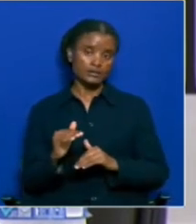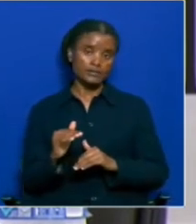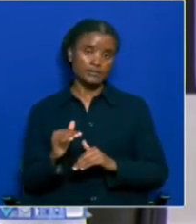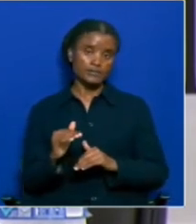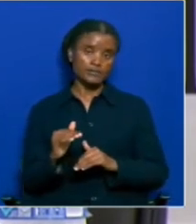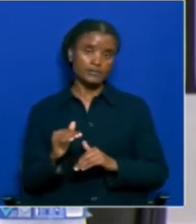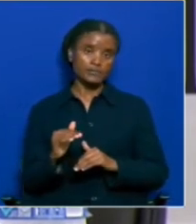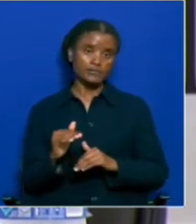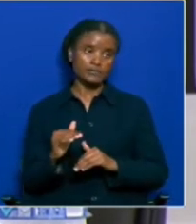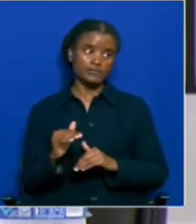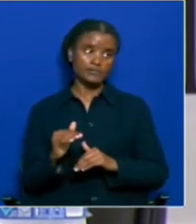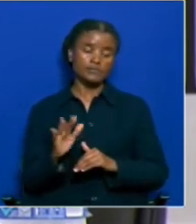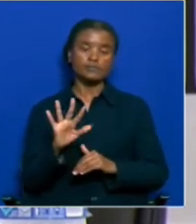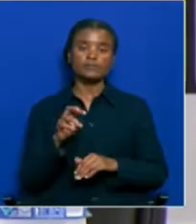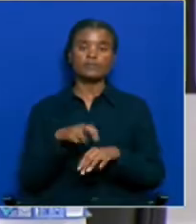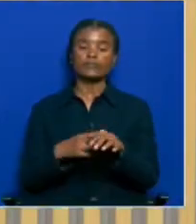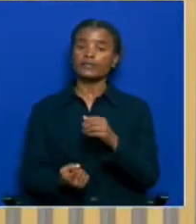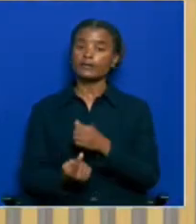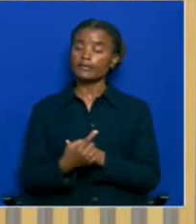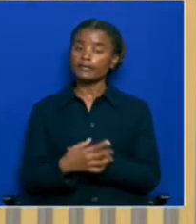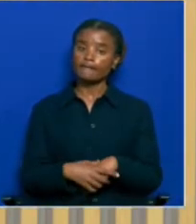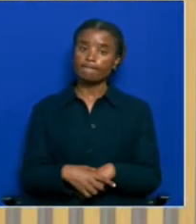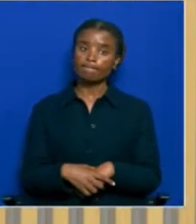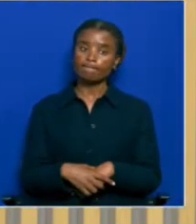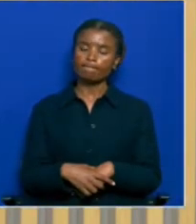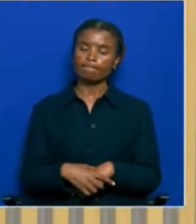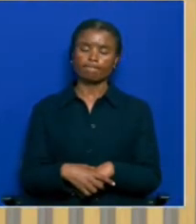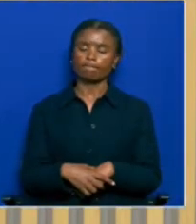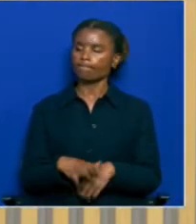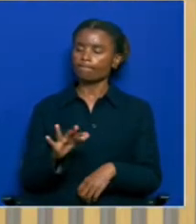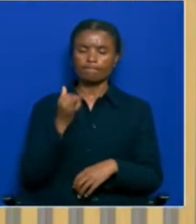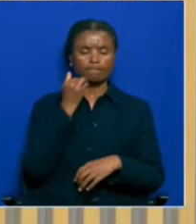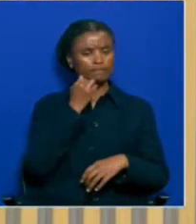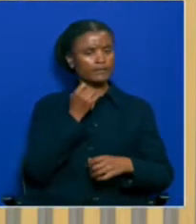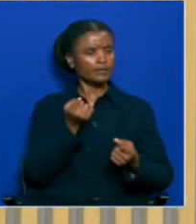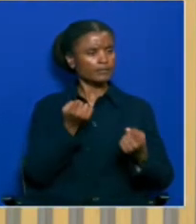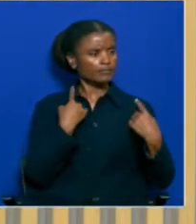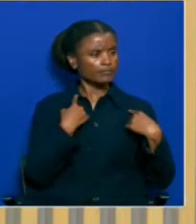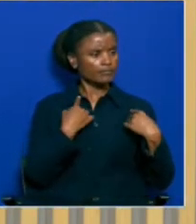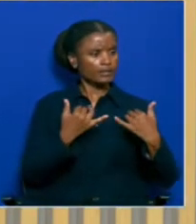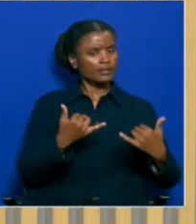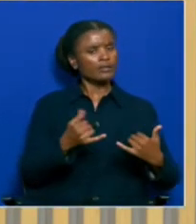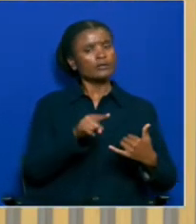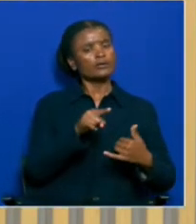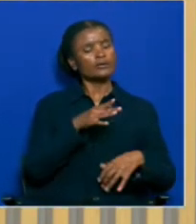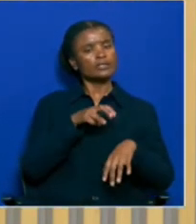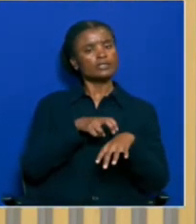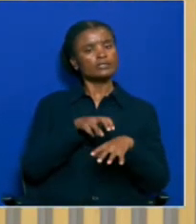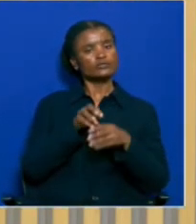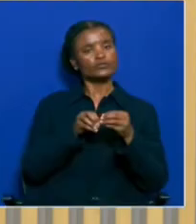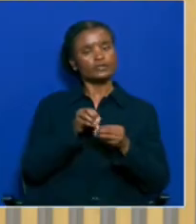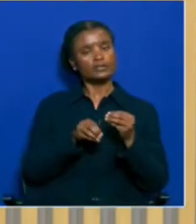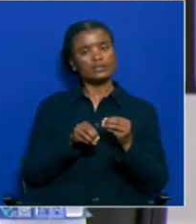this will be. Just so I don't get lost, what are you suggesting needs to be corrected? No, I'm saying we need to stick